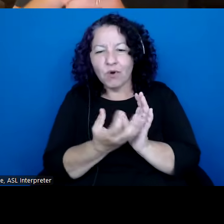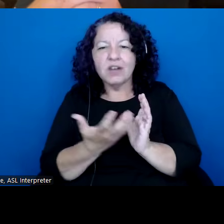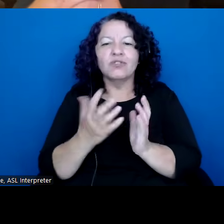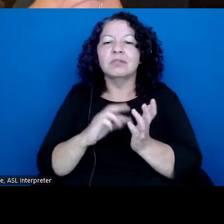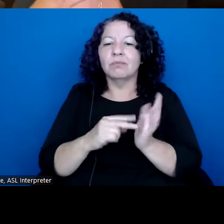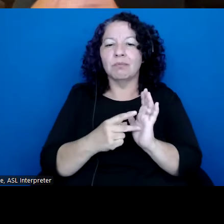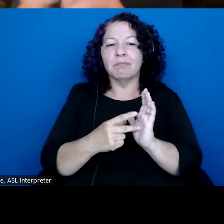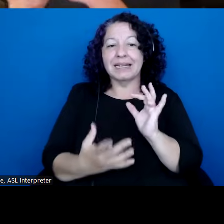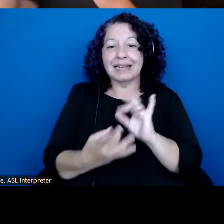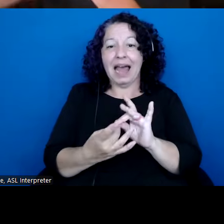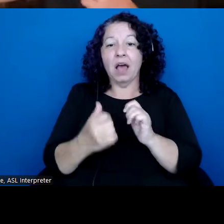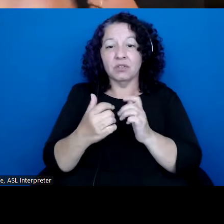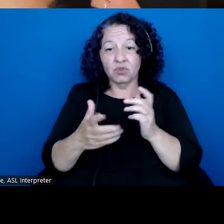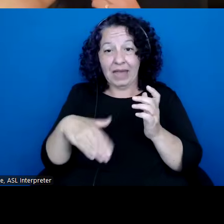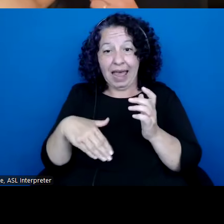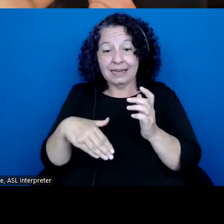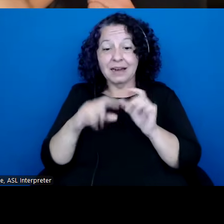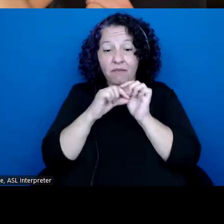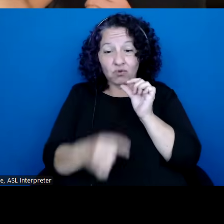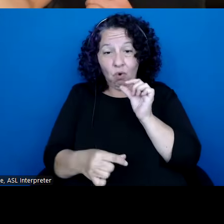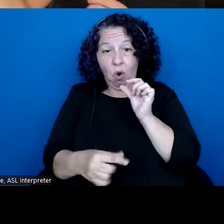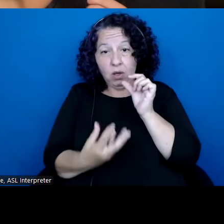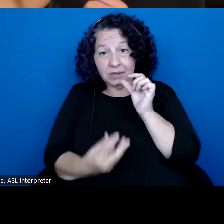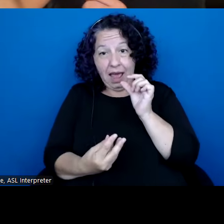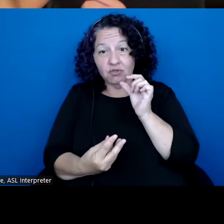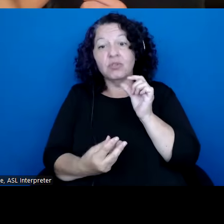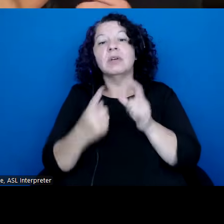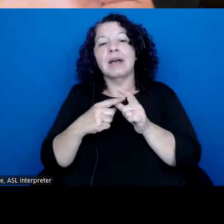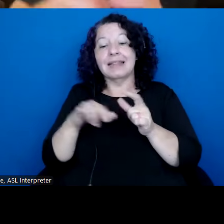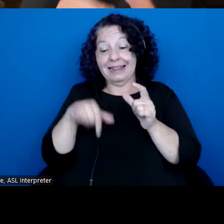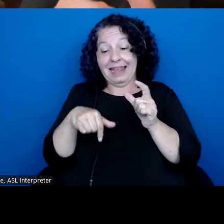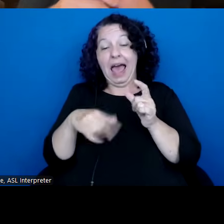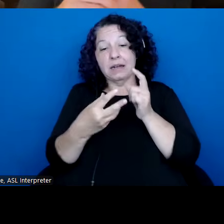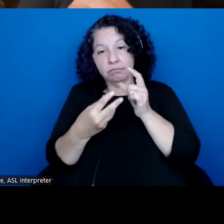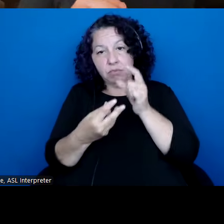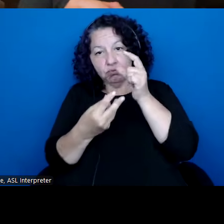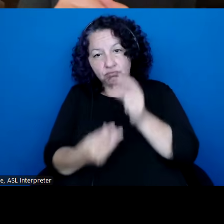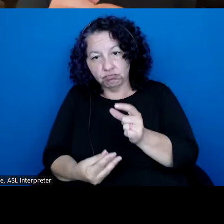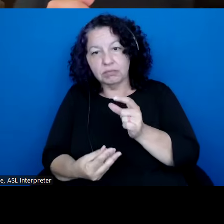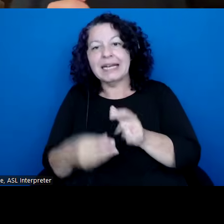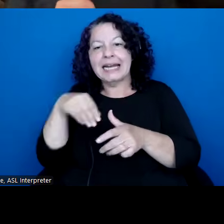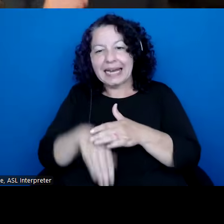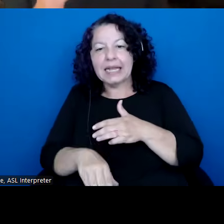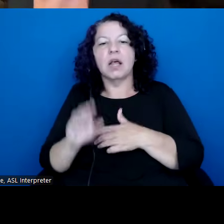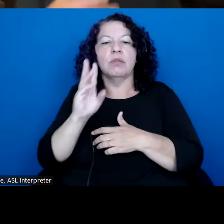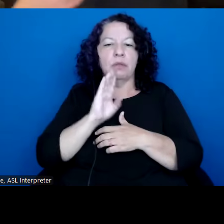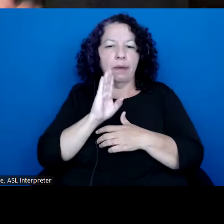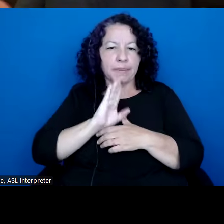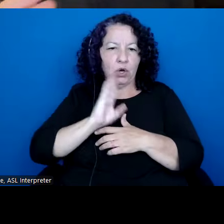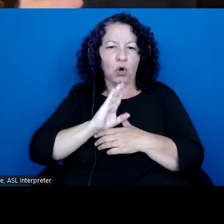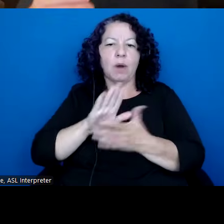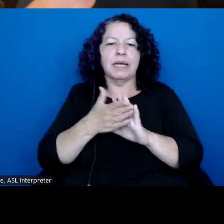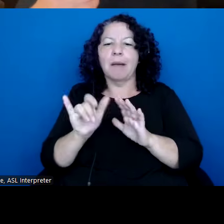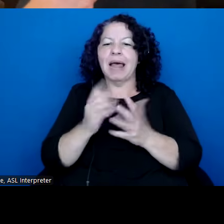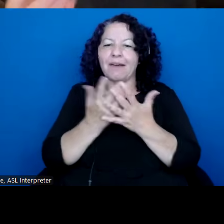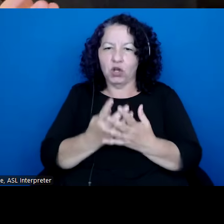to the end of a reed straw, and then that end would have been submerged into the beer where it served as a kind of filter. So we have a series